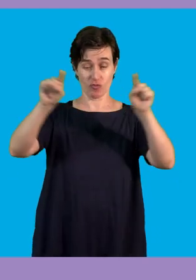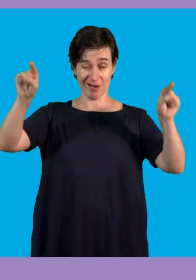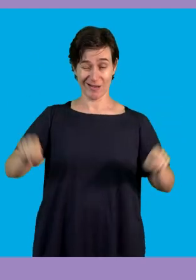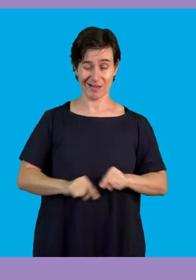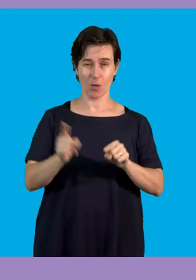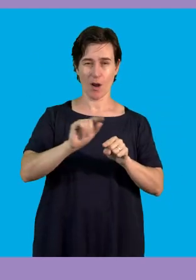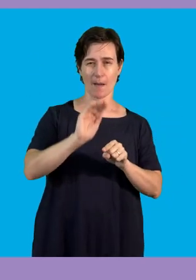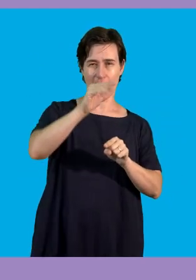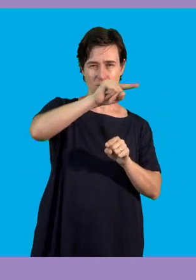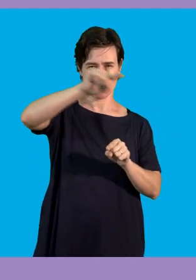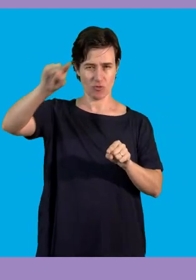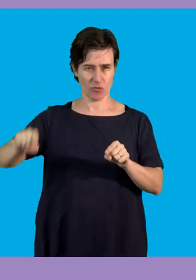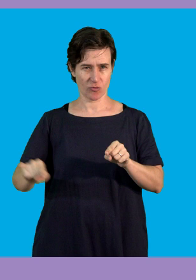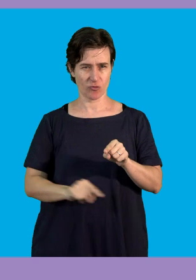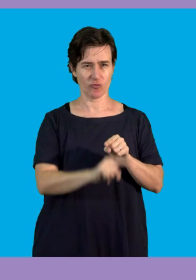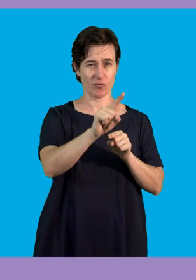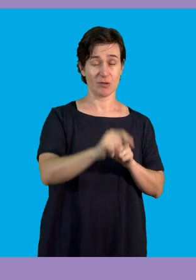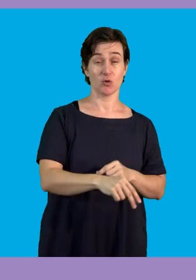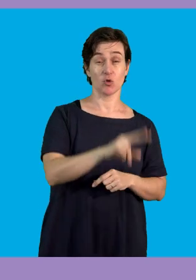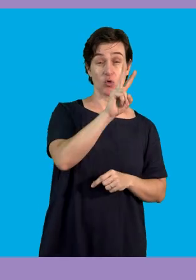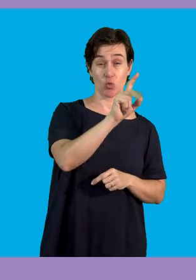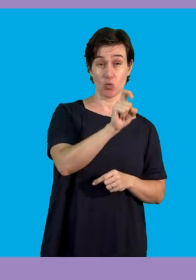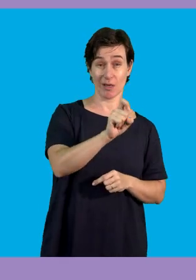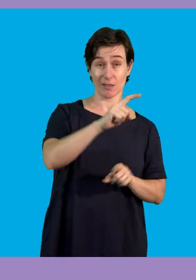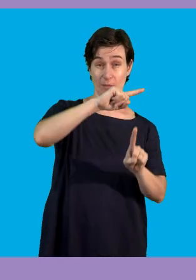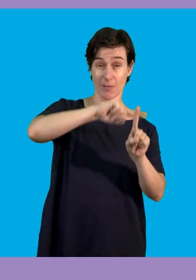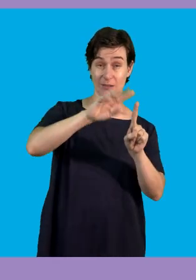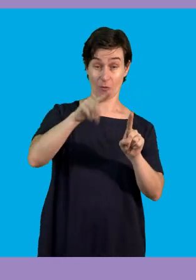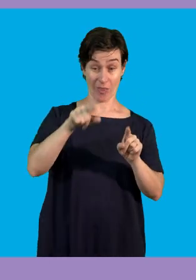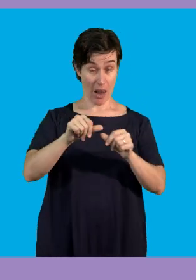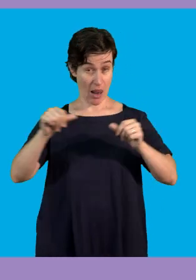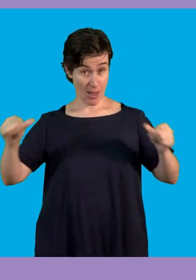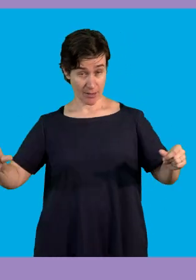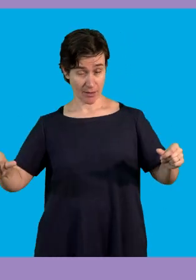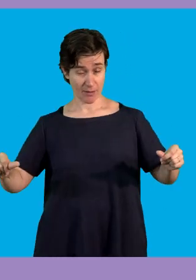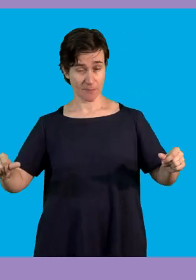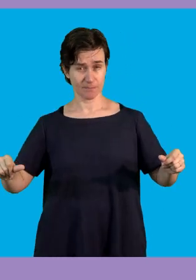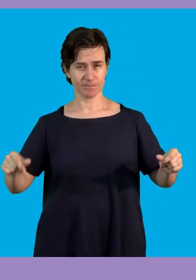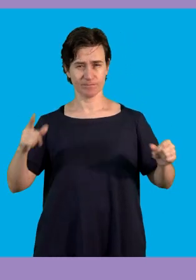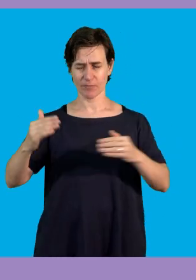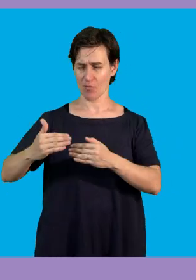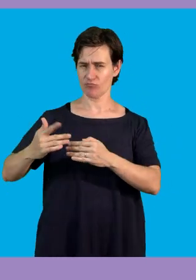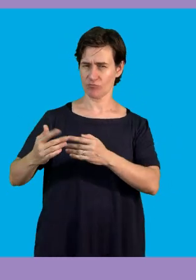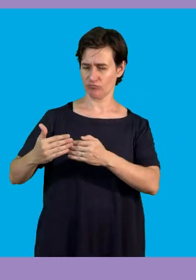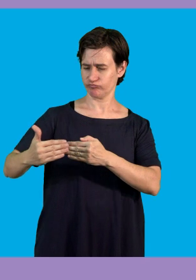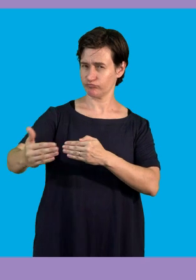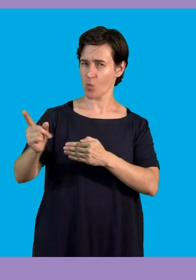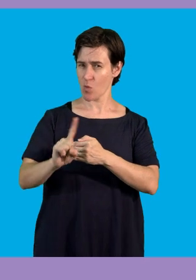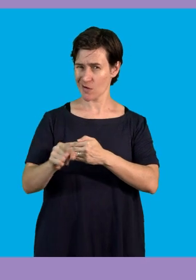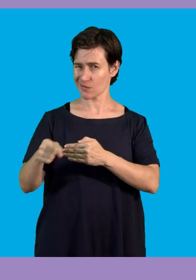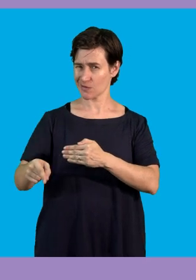with the length 2x plus 4 meters, that's length, and breadth is